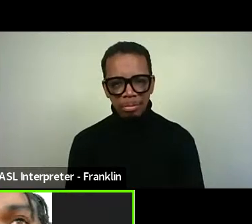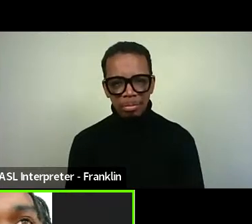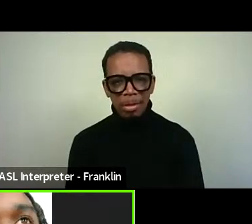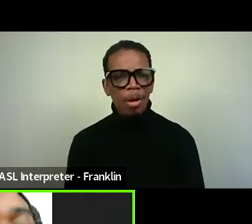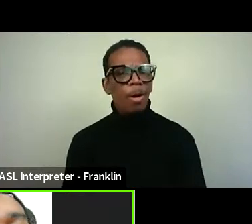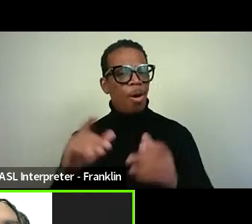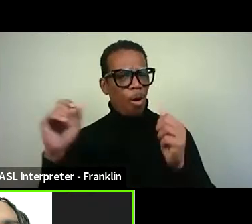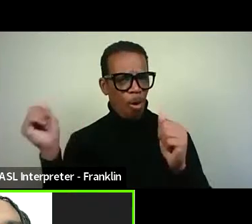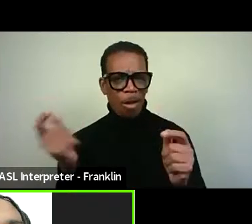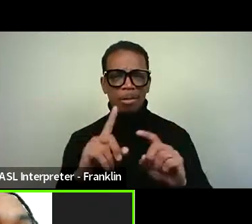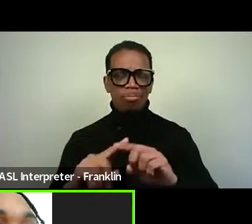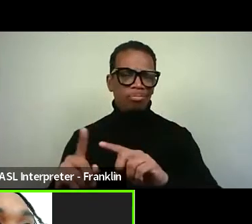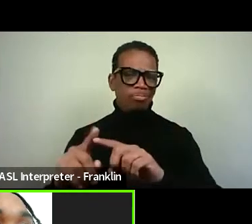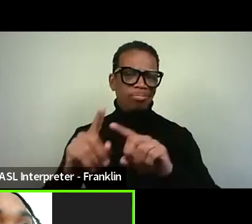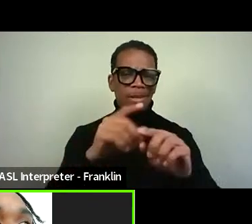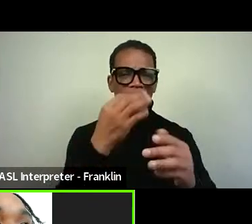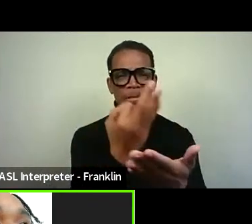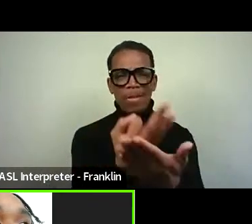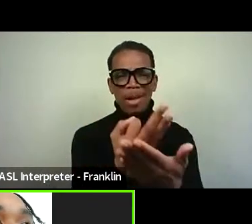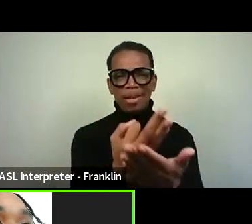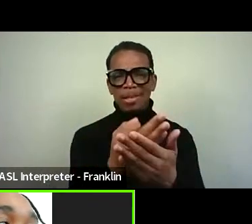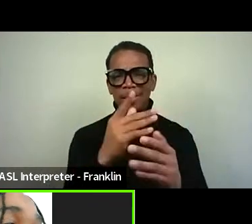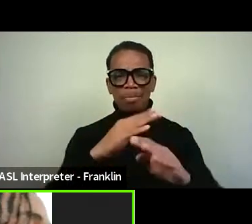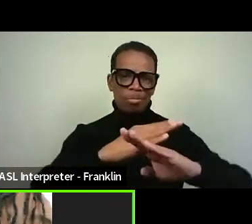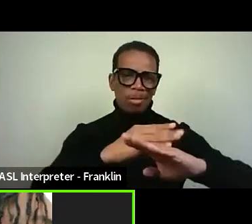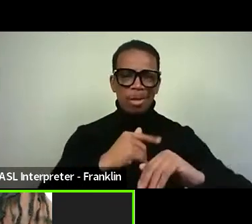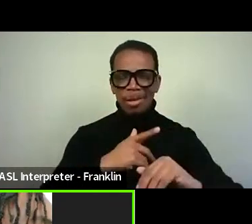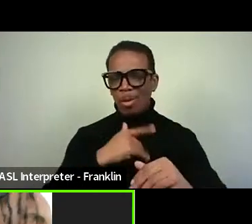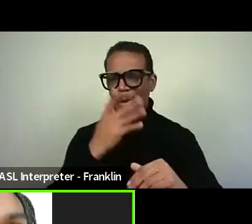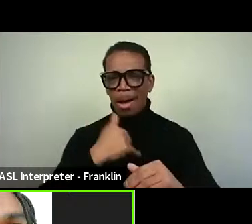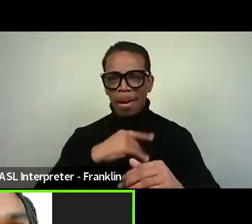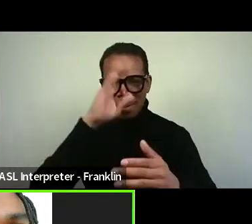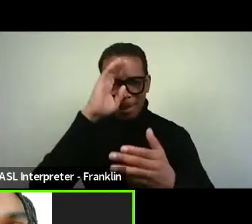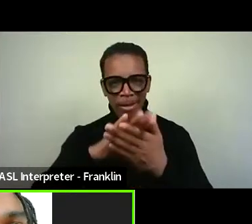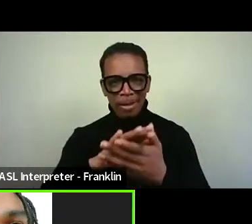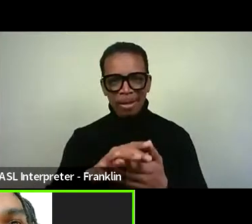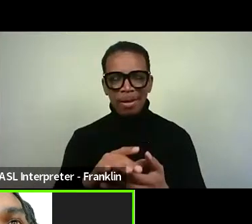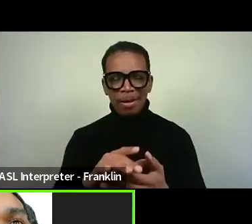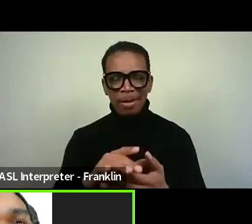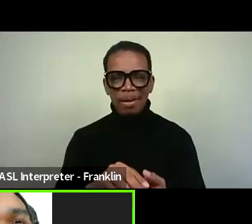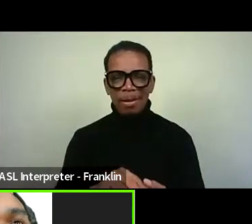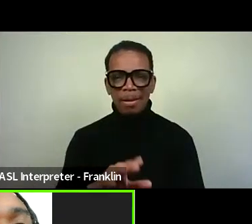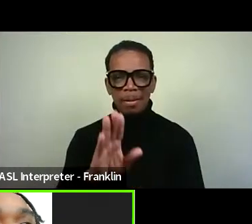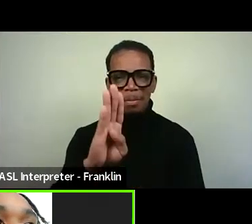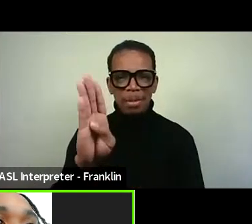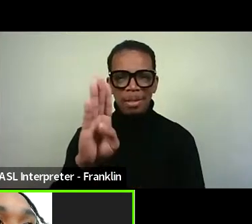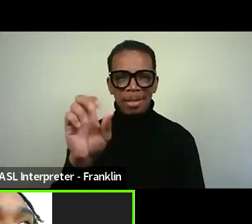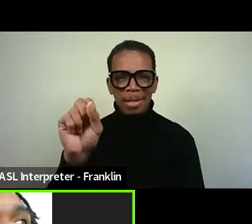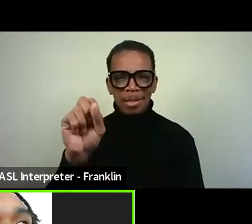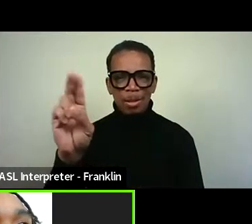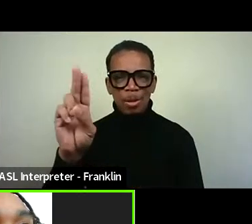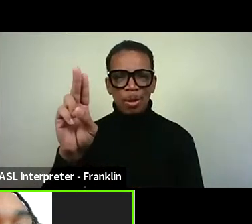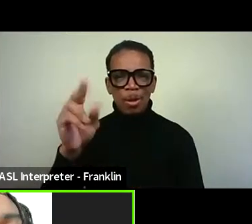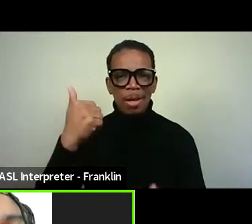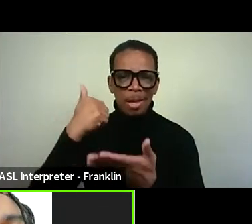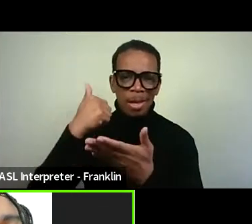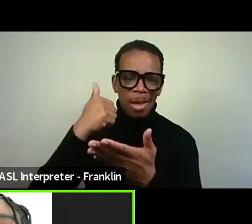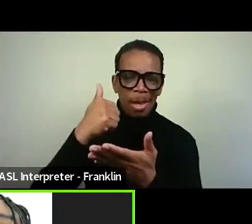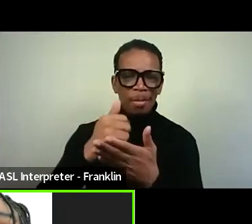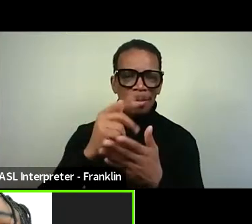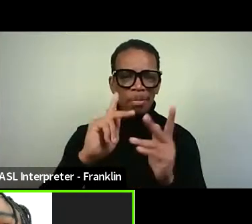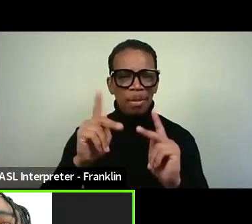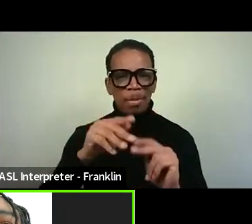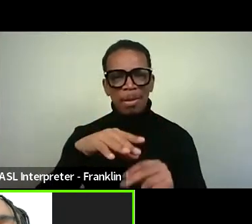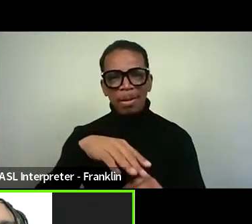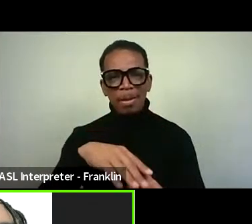all of the other reasons going into the reasons why I believe BSUs and culturally competent spaces and organizations for people of color